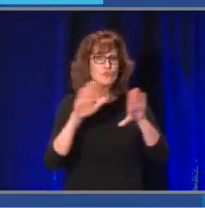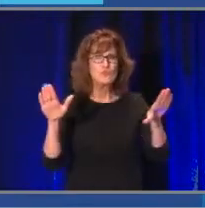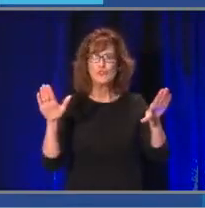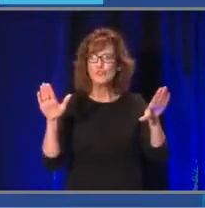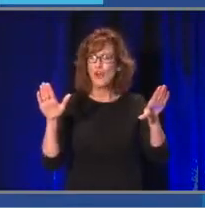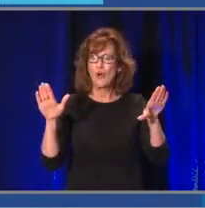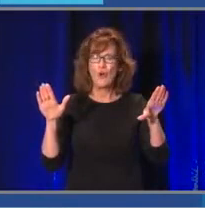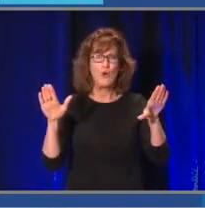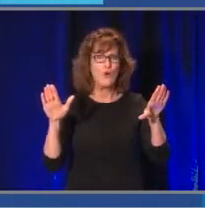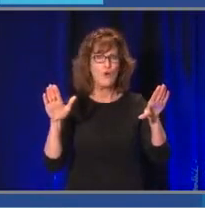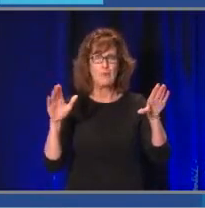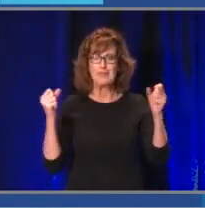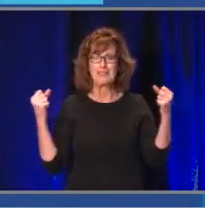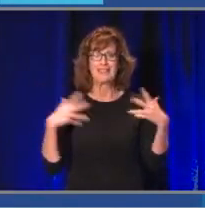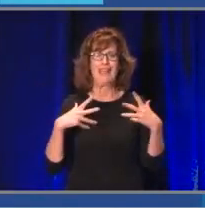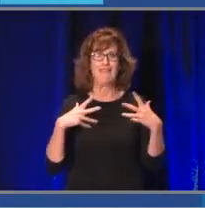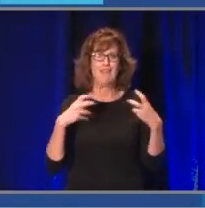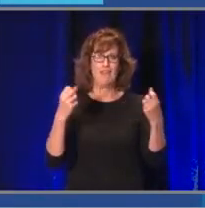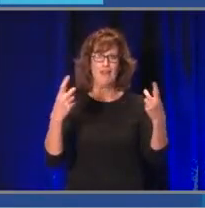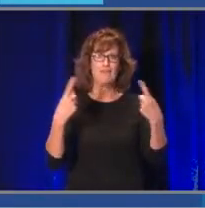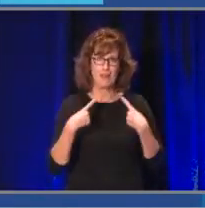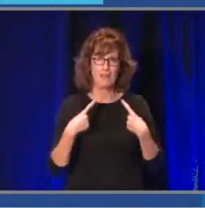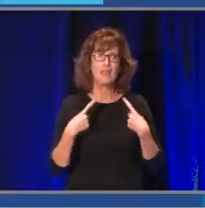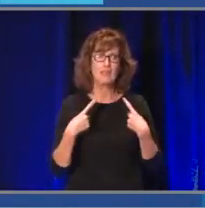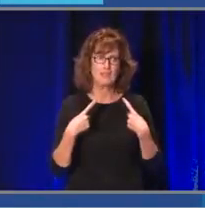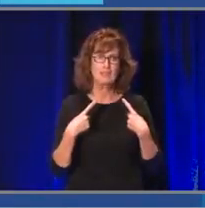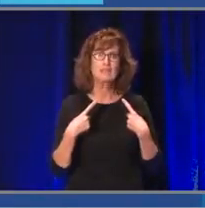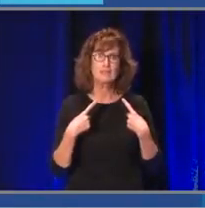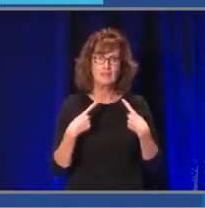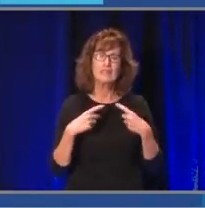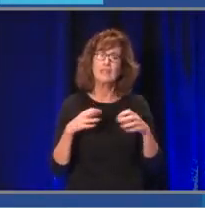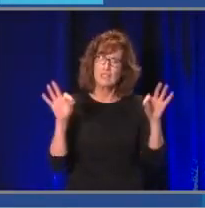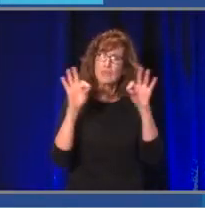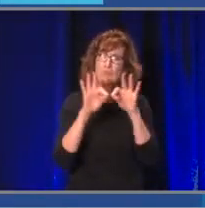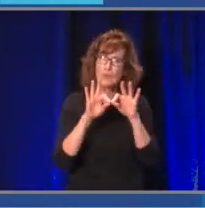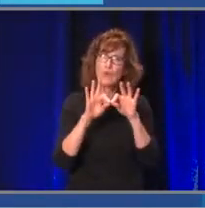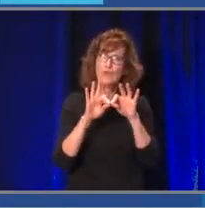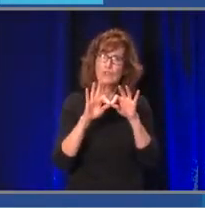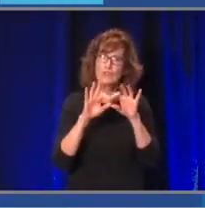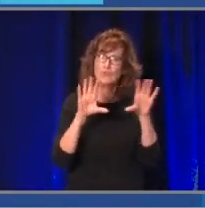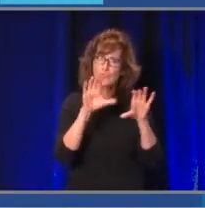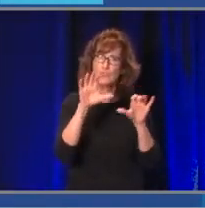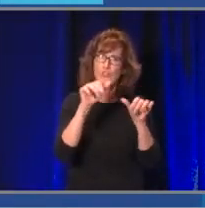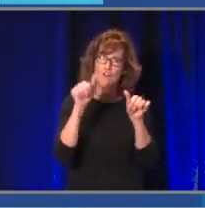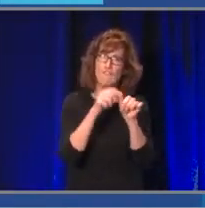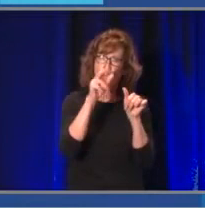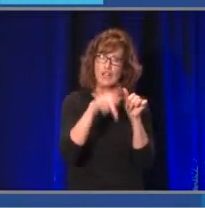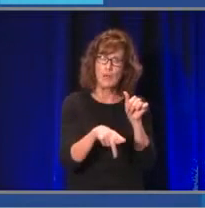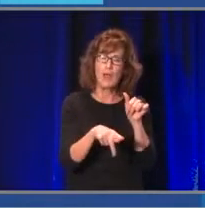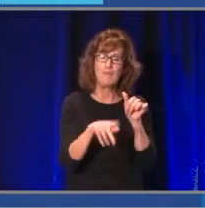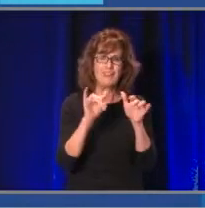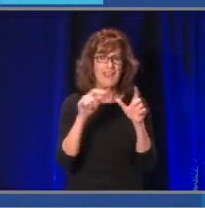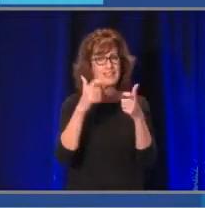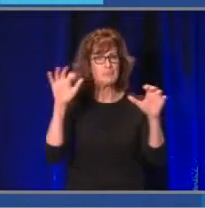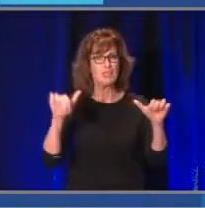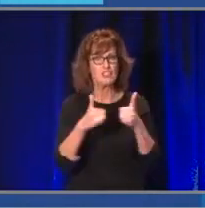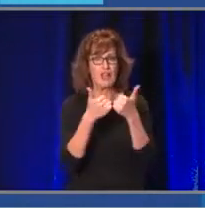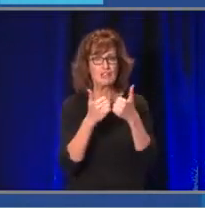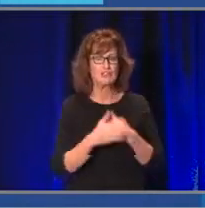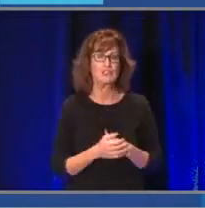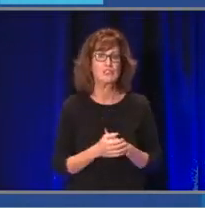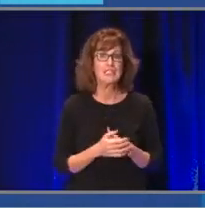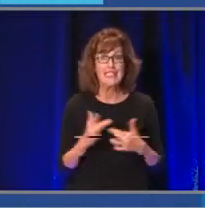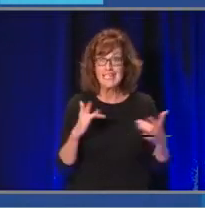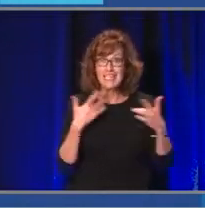your follow-ups. And I think that's the big challenge, getting patients back. As far as new technologies we talked about, I think they're exciting, and we